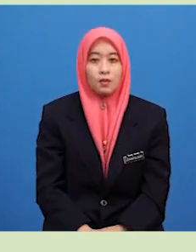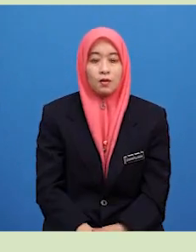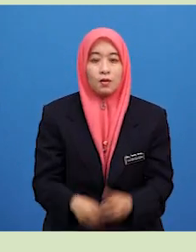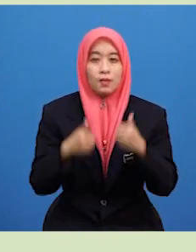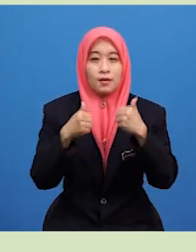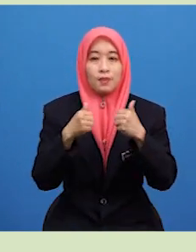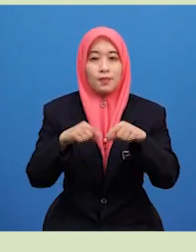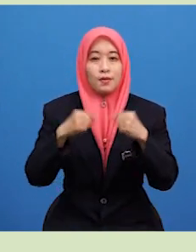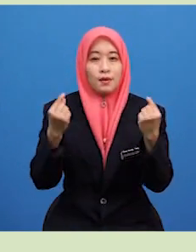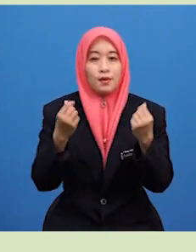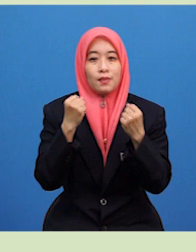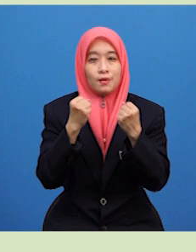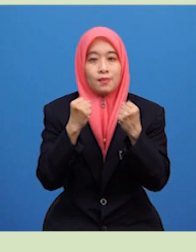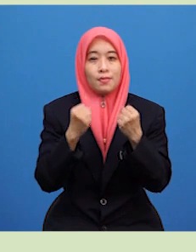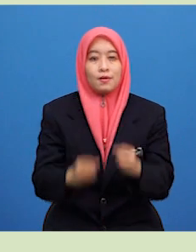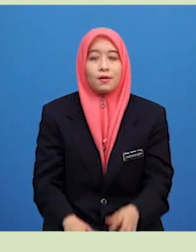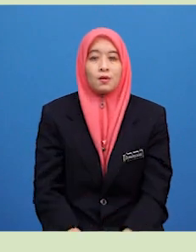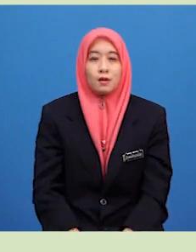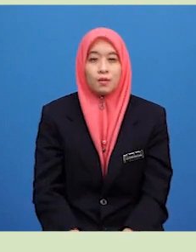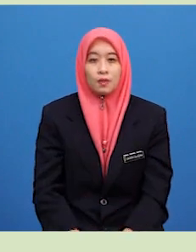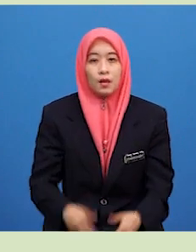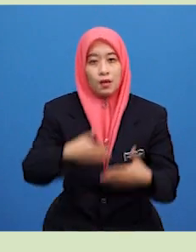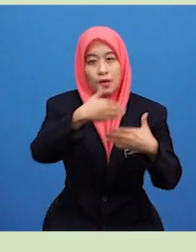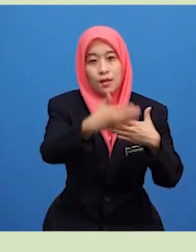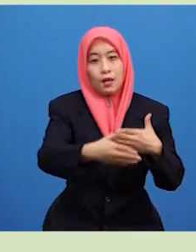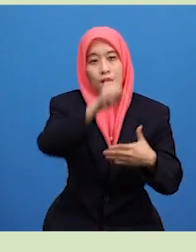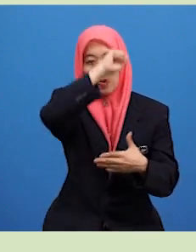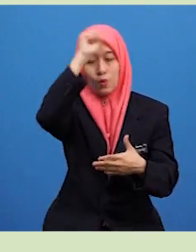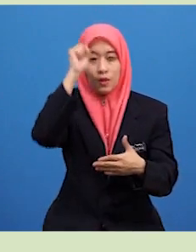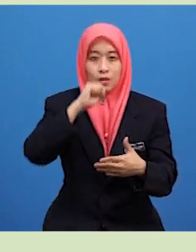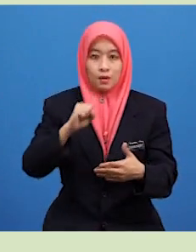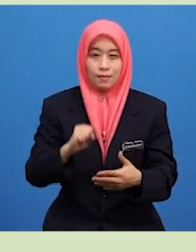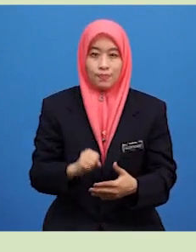Great job, everyone. Now on to the next question.